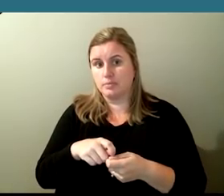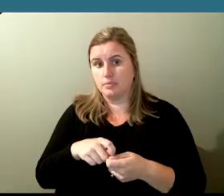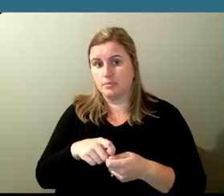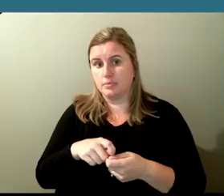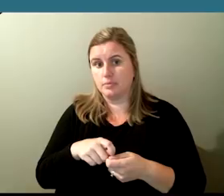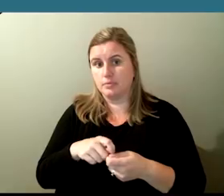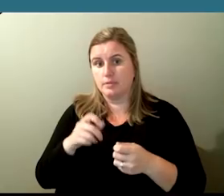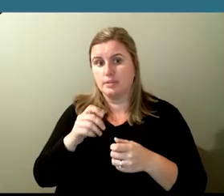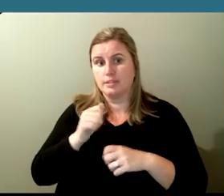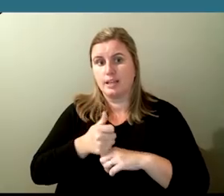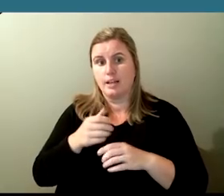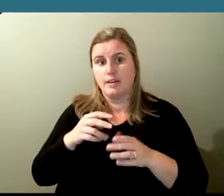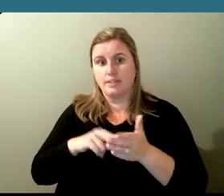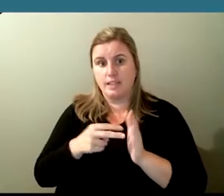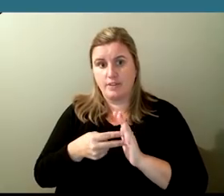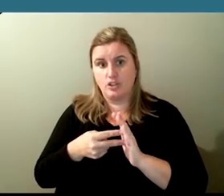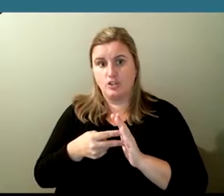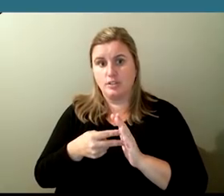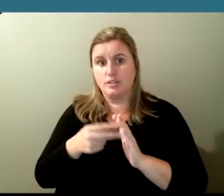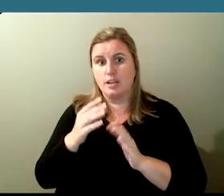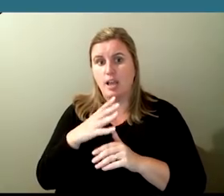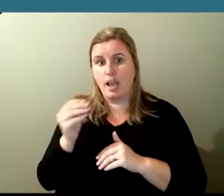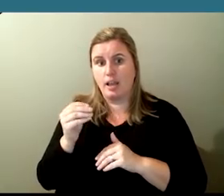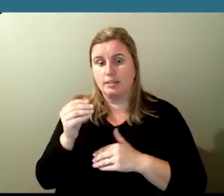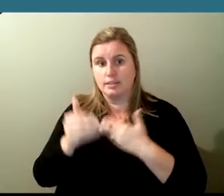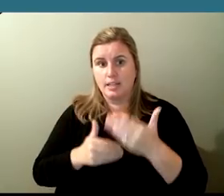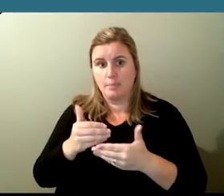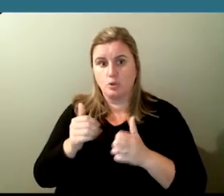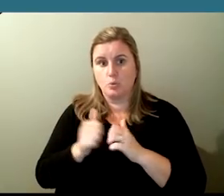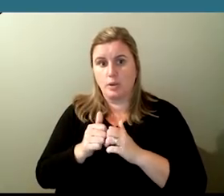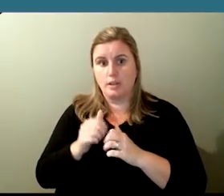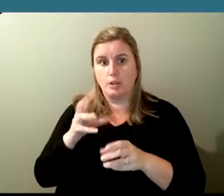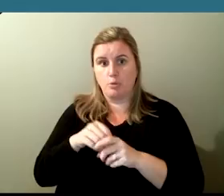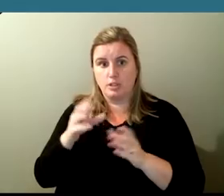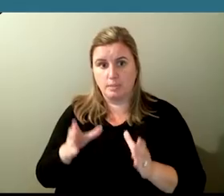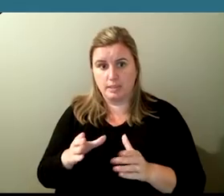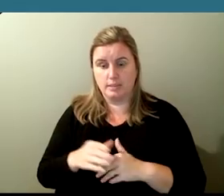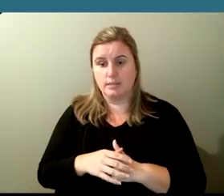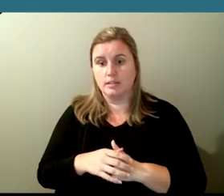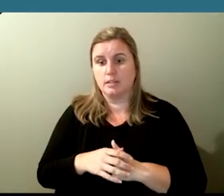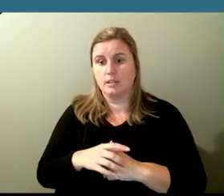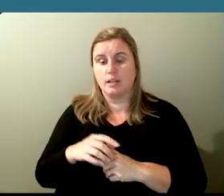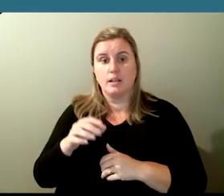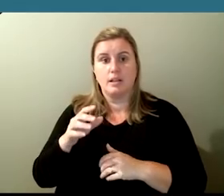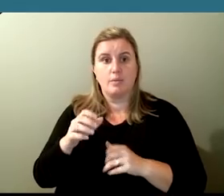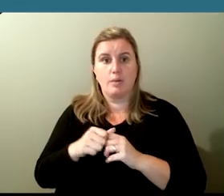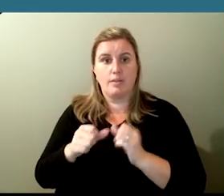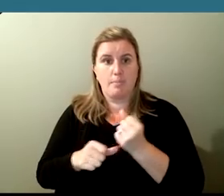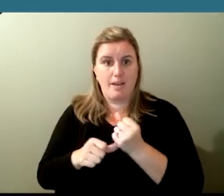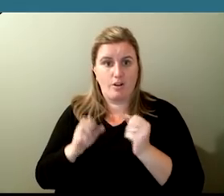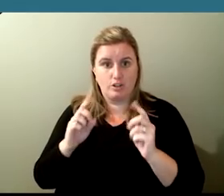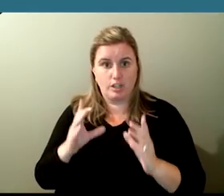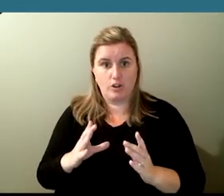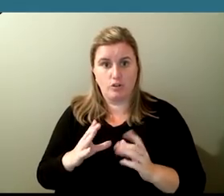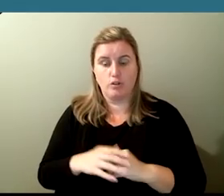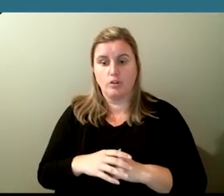set of definitions and steps with the participant, with the paraeducator.